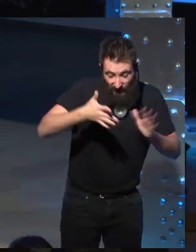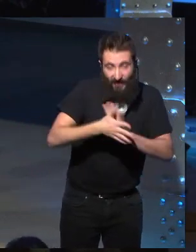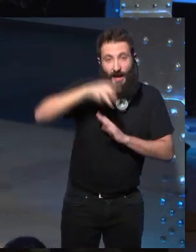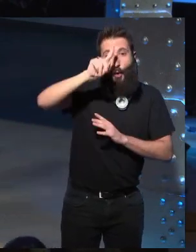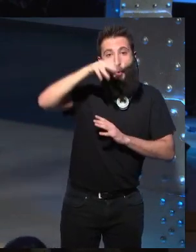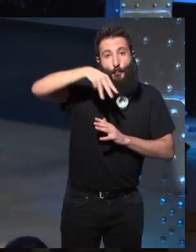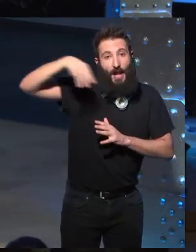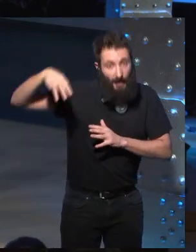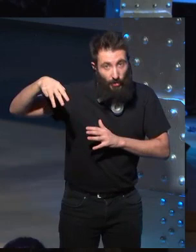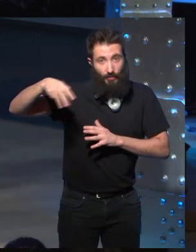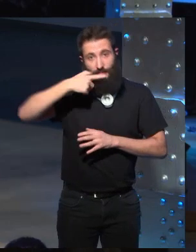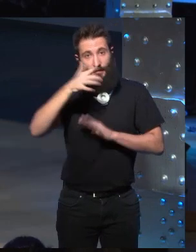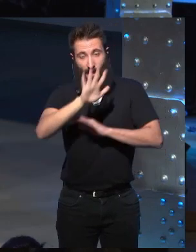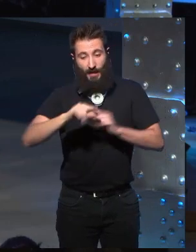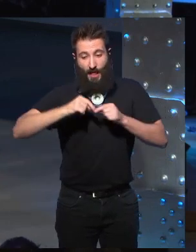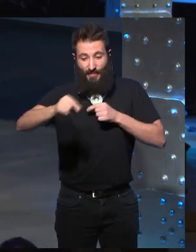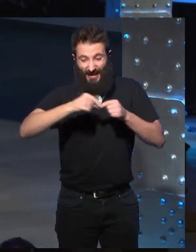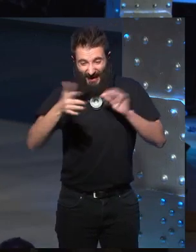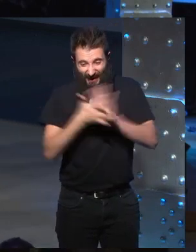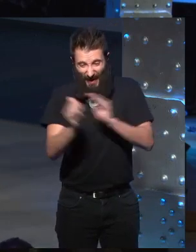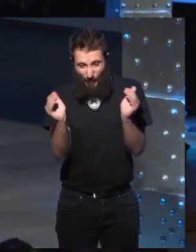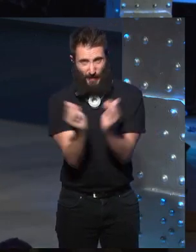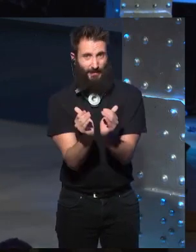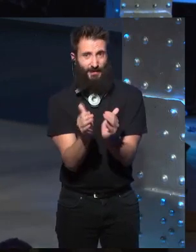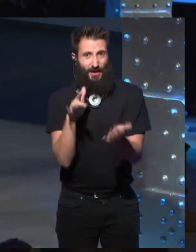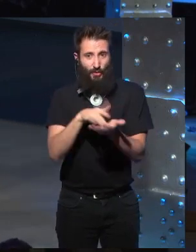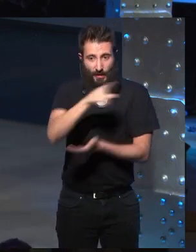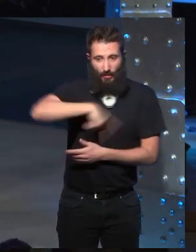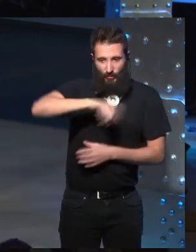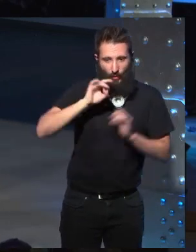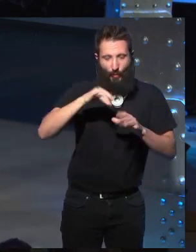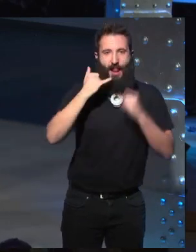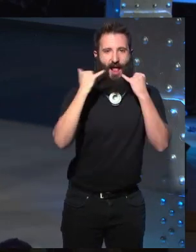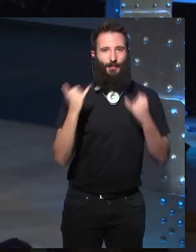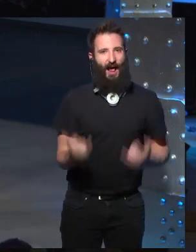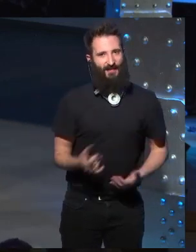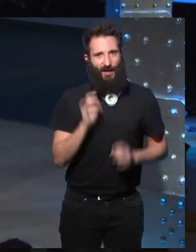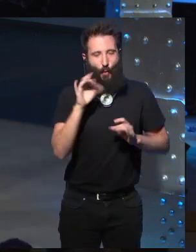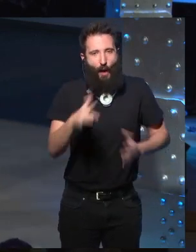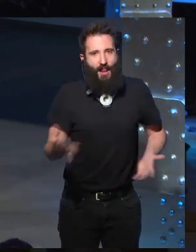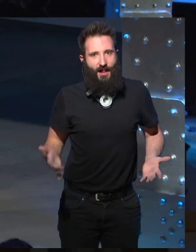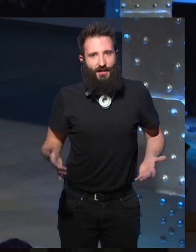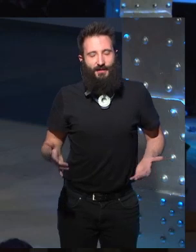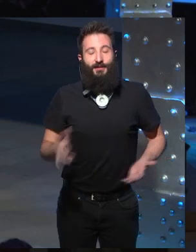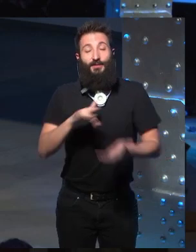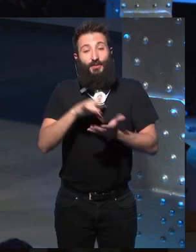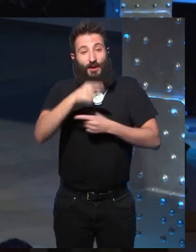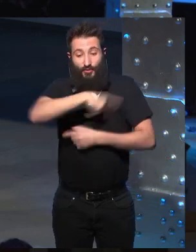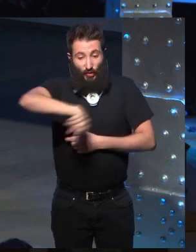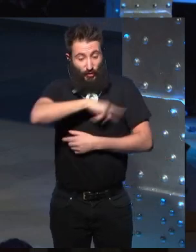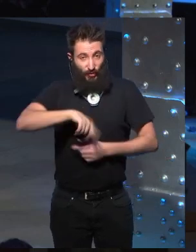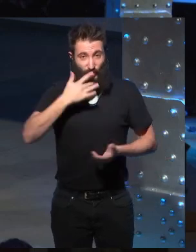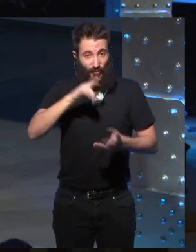like very tiny spaghettis that I fly by. And time on my clock would not tick the same